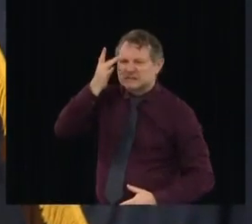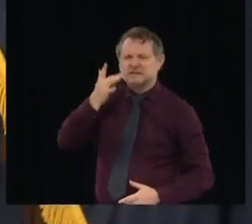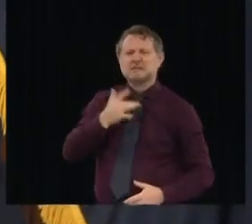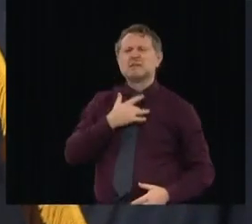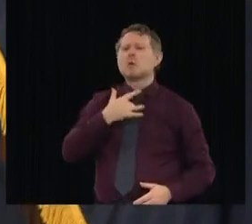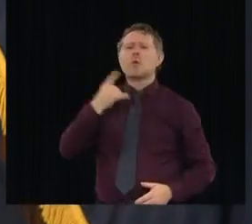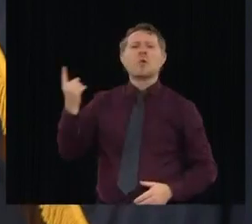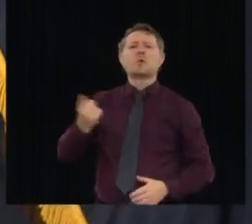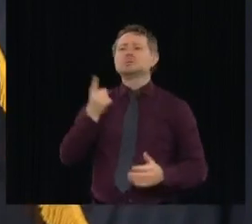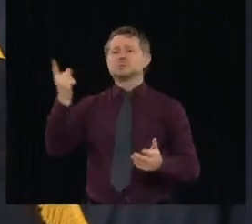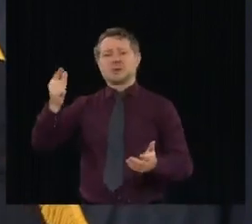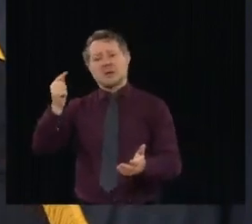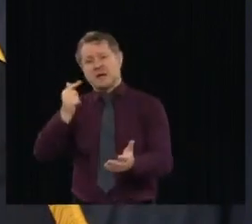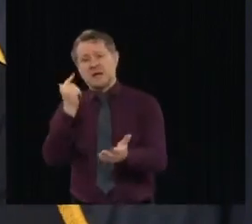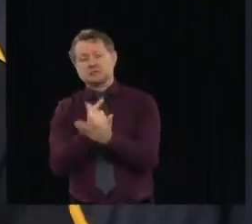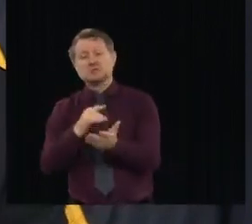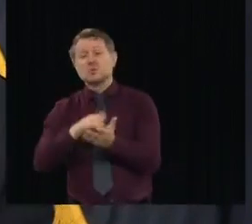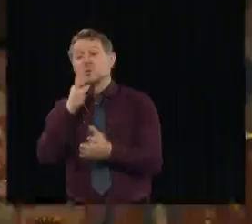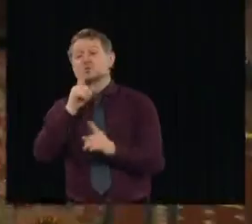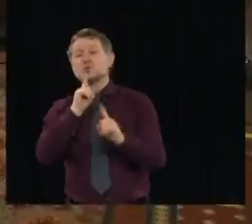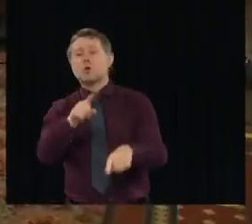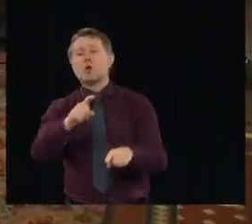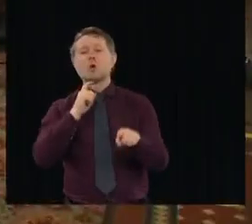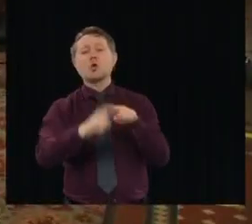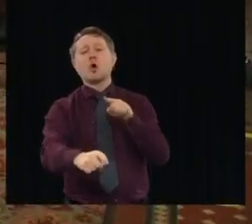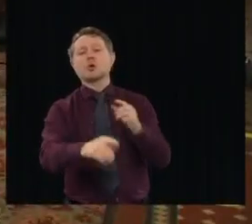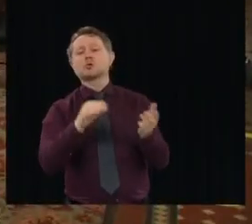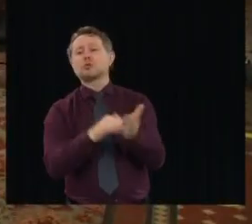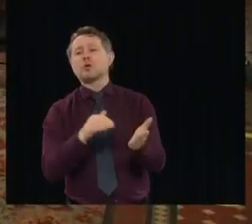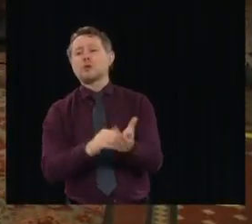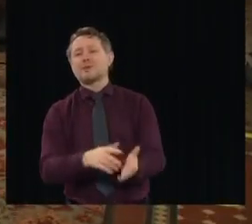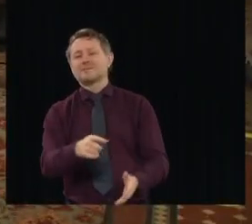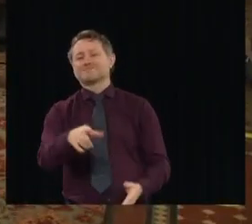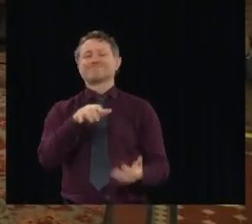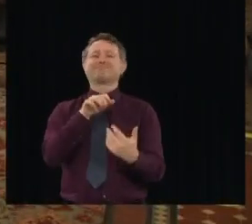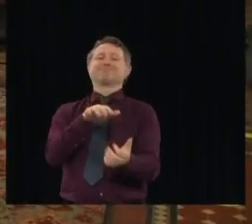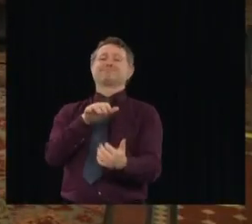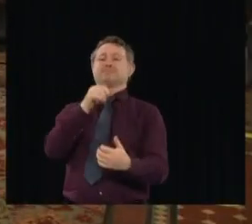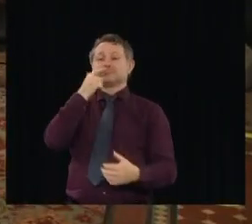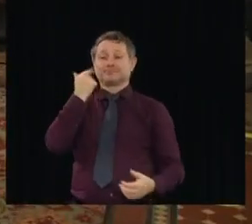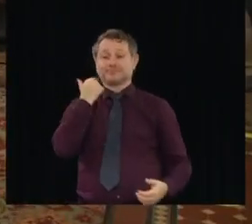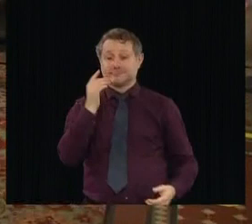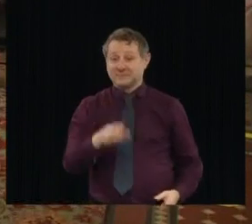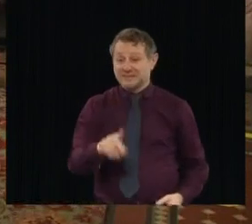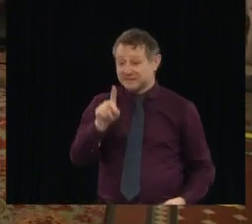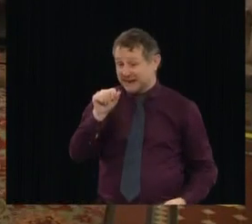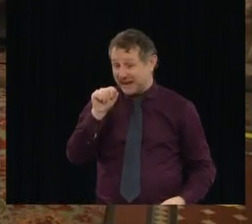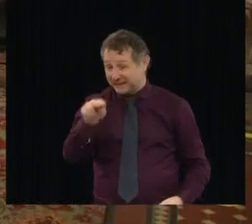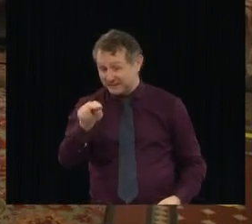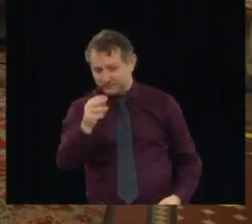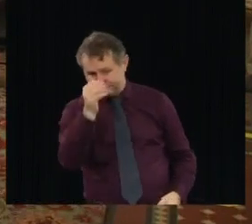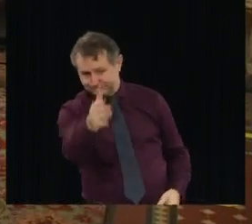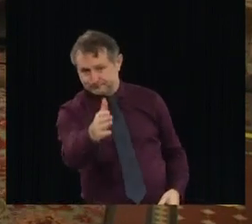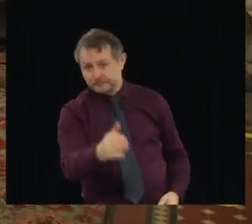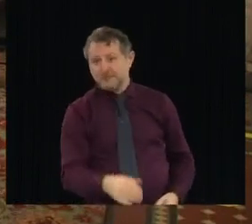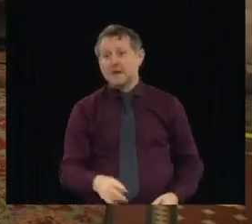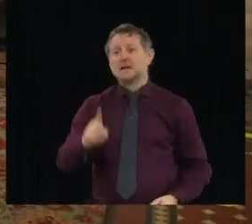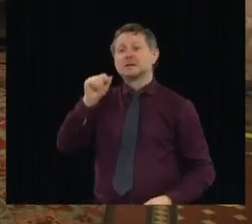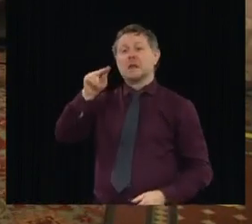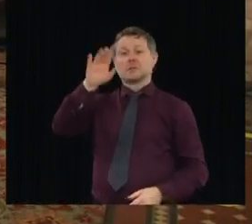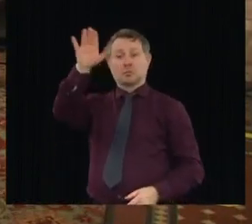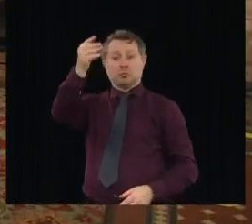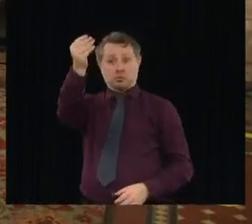going to be call the doctor. Dan, one last one. Dan, did you have your hand up? Are you talking to me? I'm sorry.